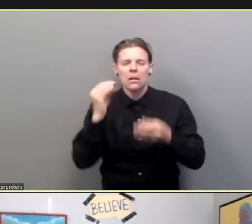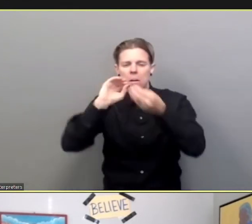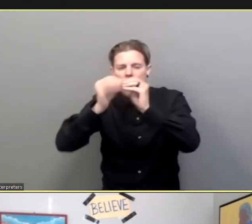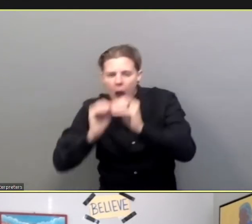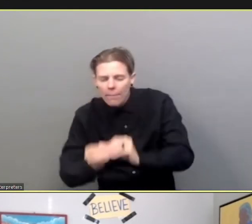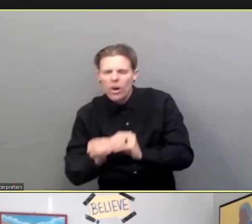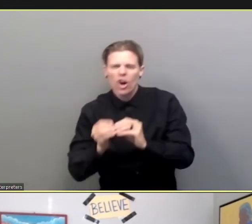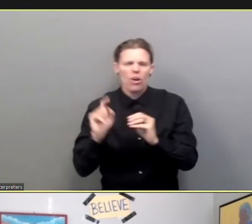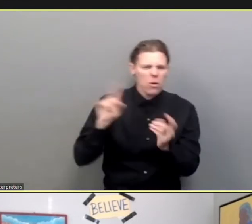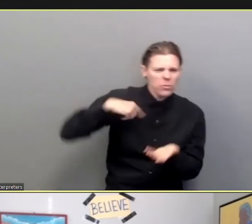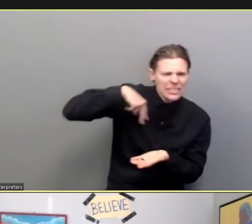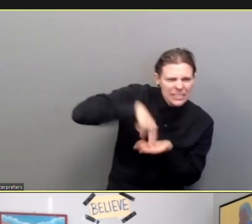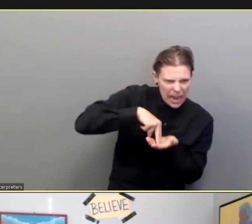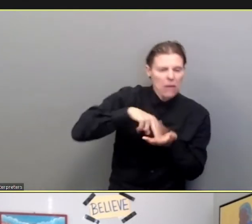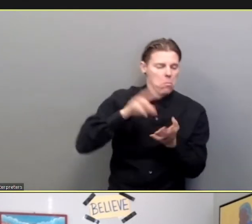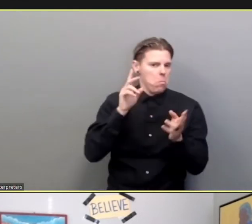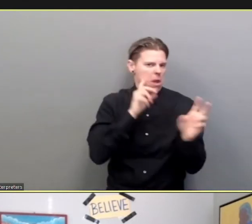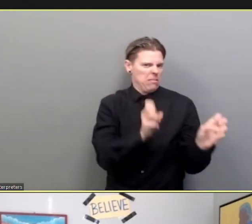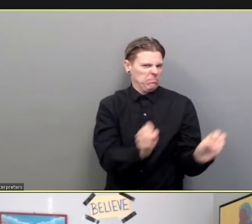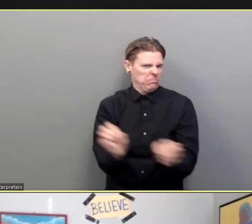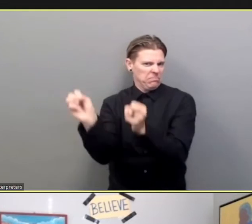good.